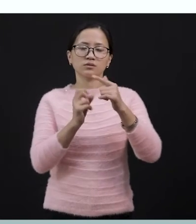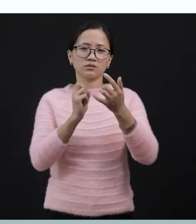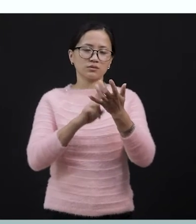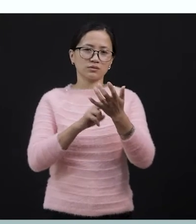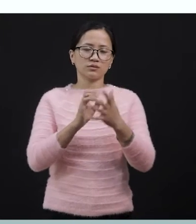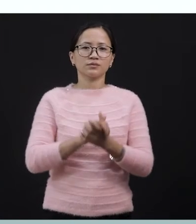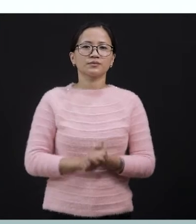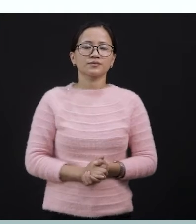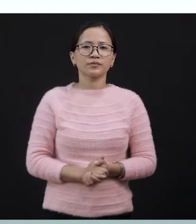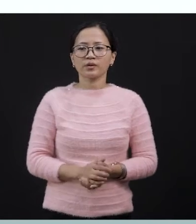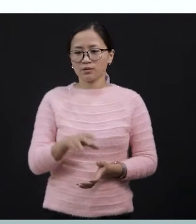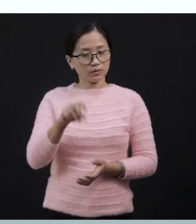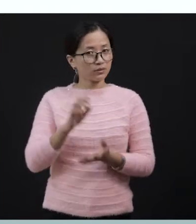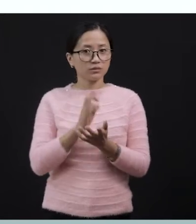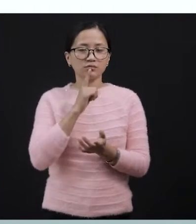right?